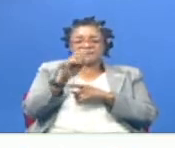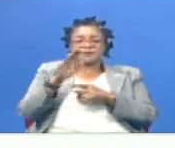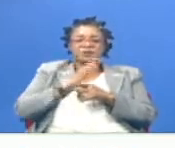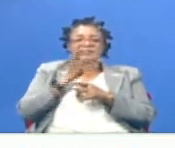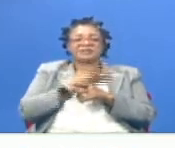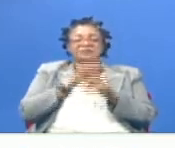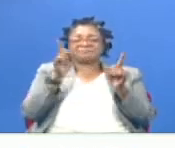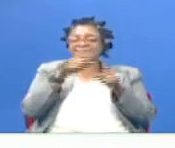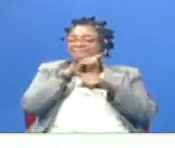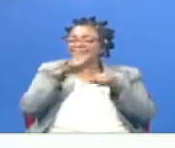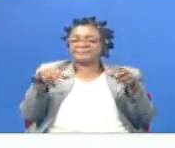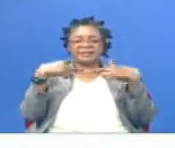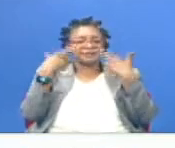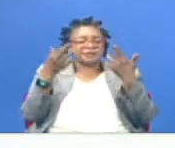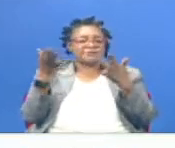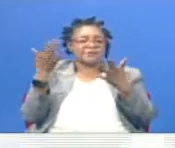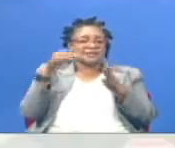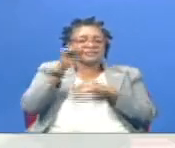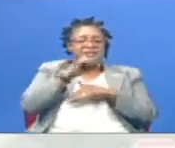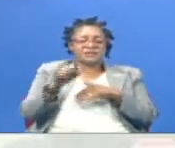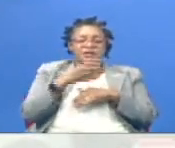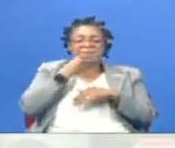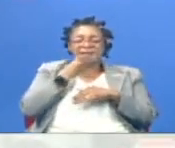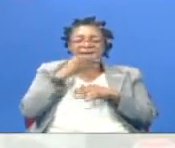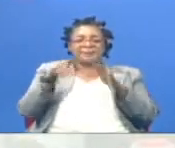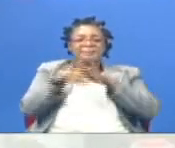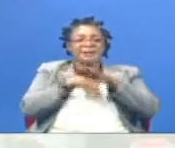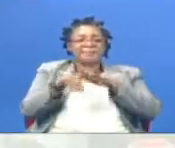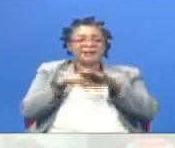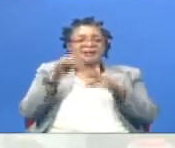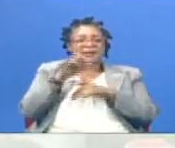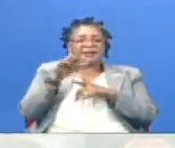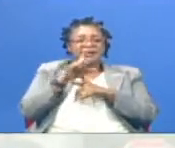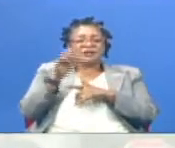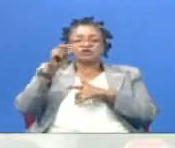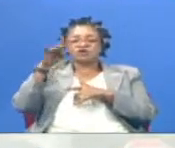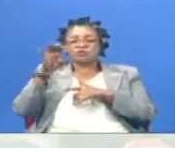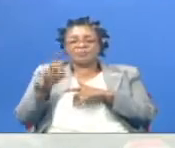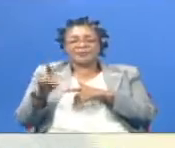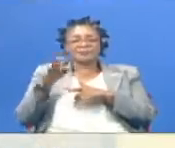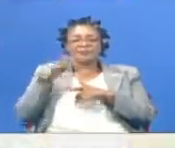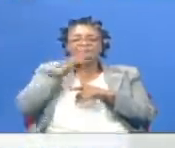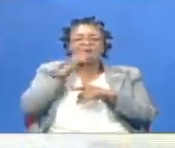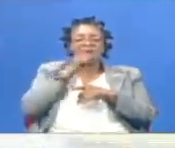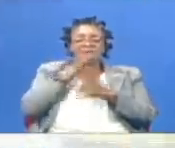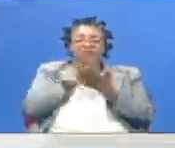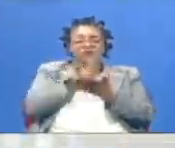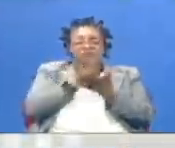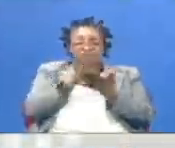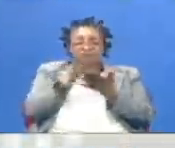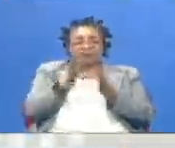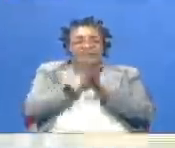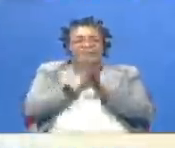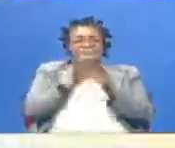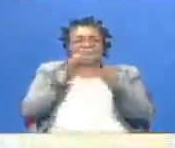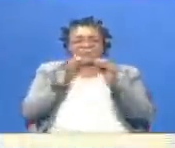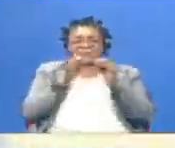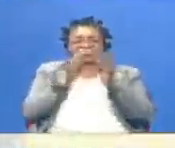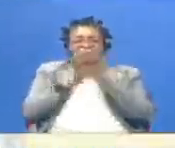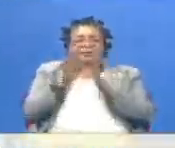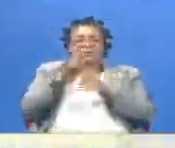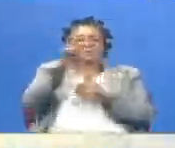voided the results of last season's Men's Premier League, the National Super League, the Men's and Women's Division 1 Leagues after a meeting by the Executive